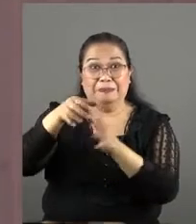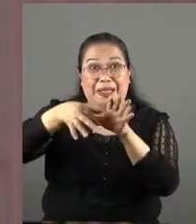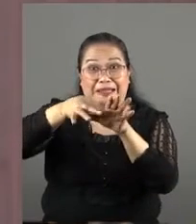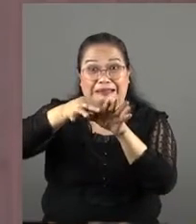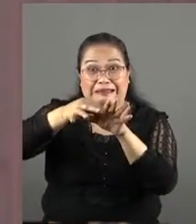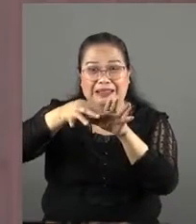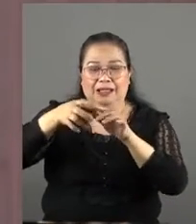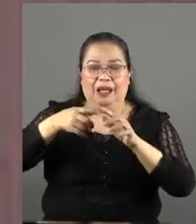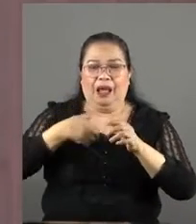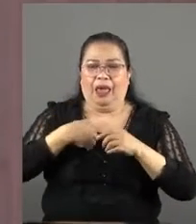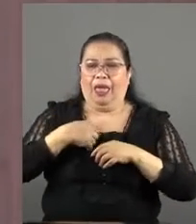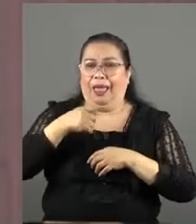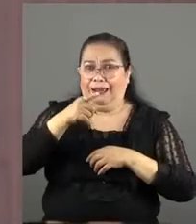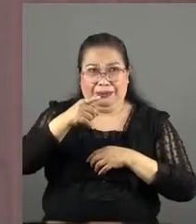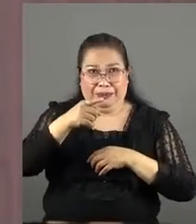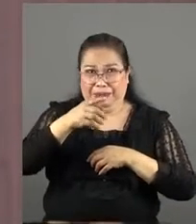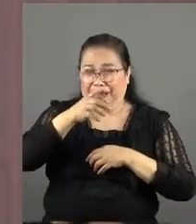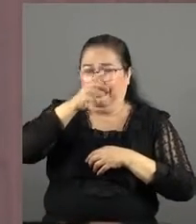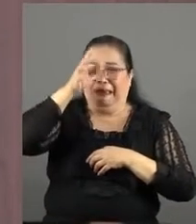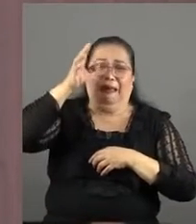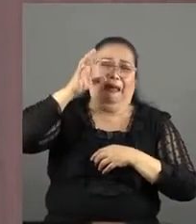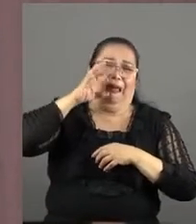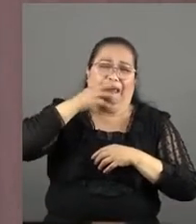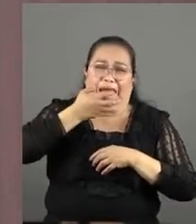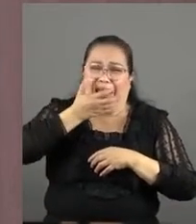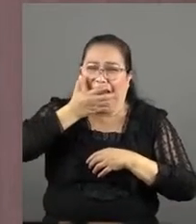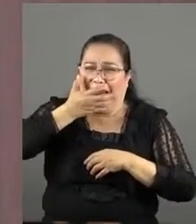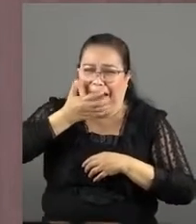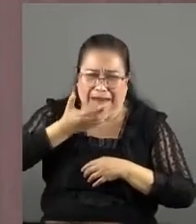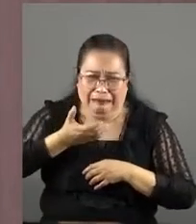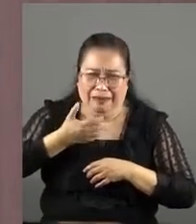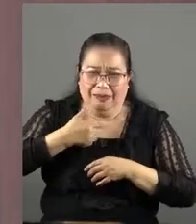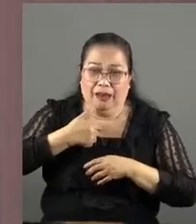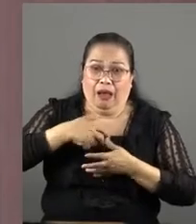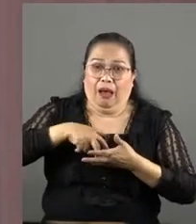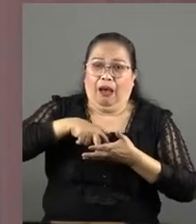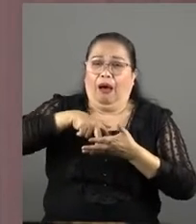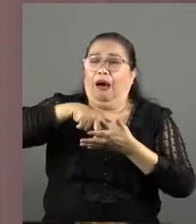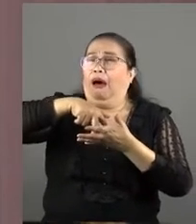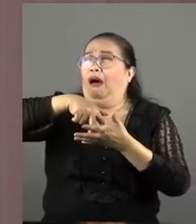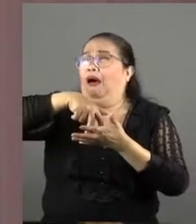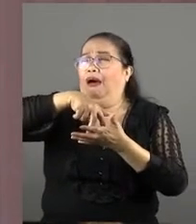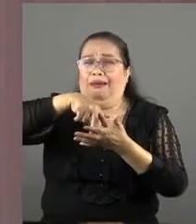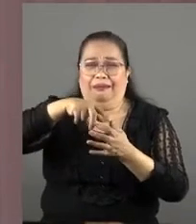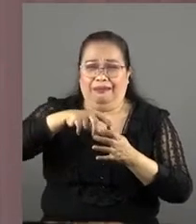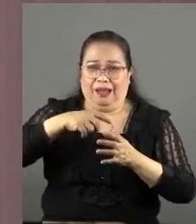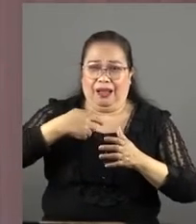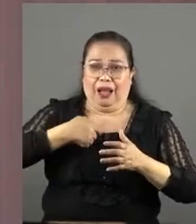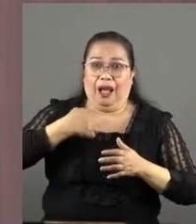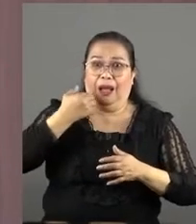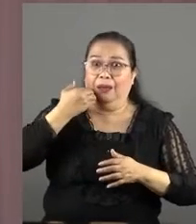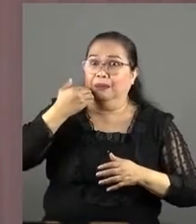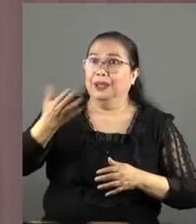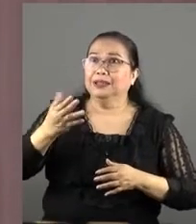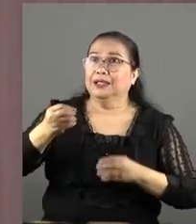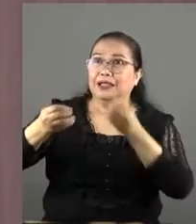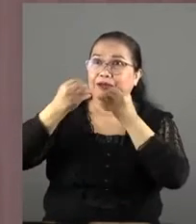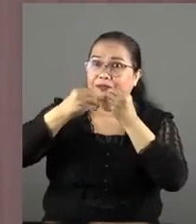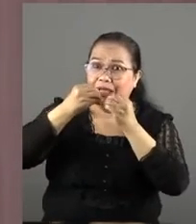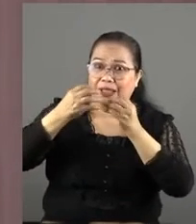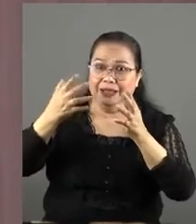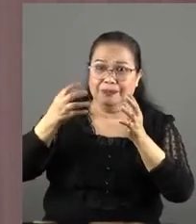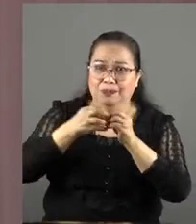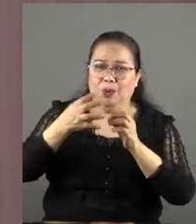You'd probably say, are you serious? I'm already walking out of this buffet. I might die if I eat